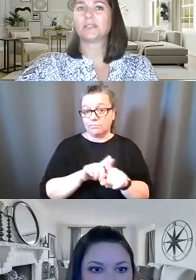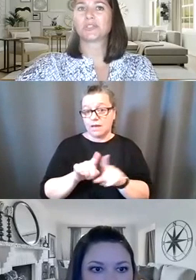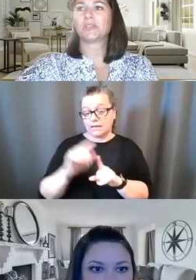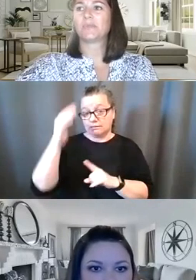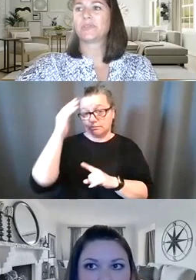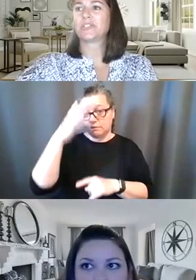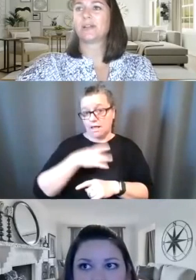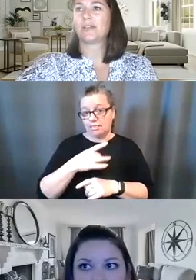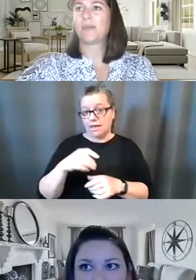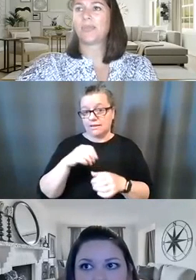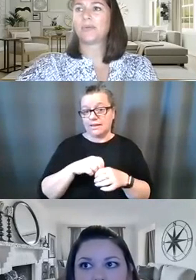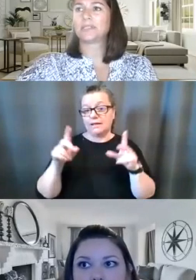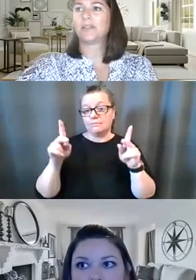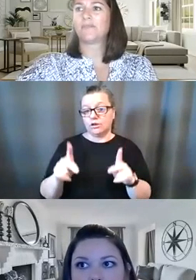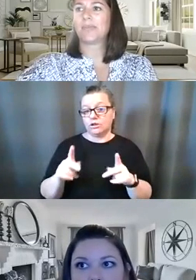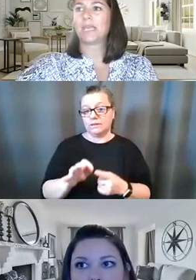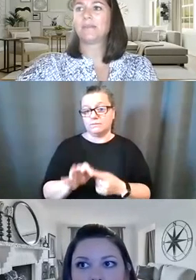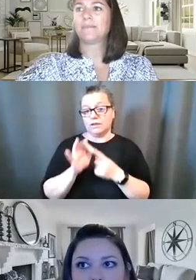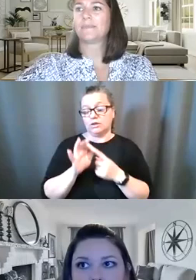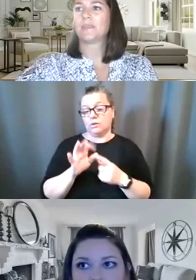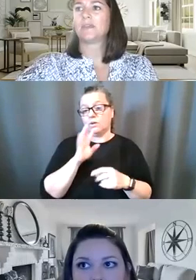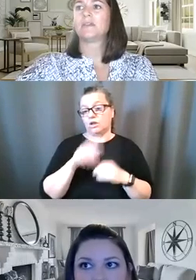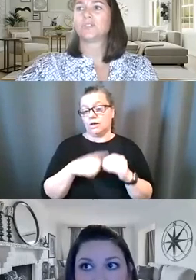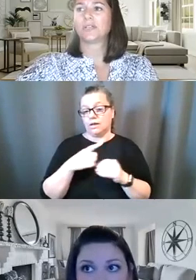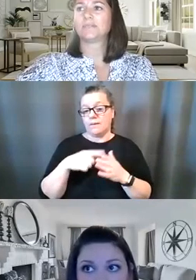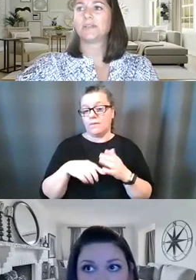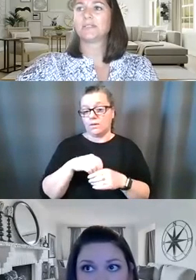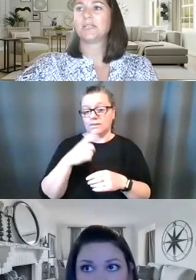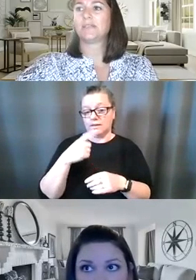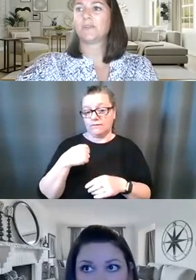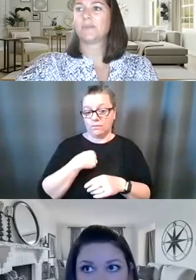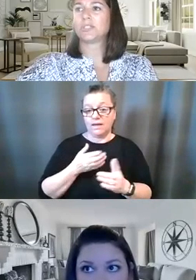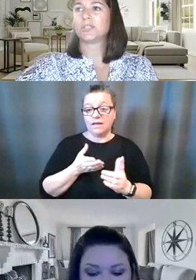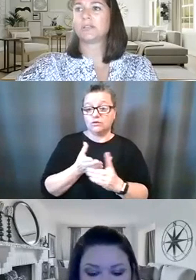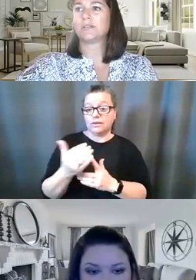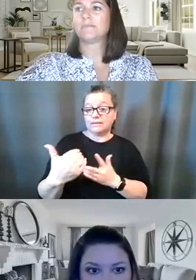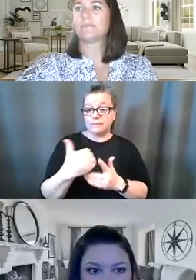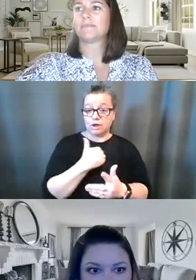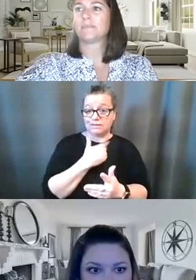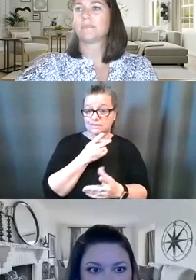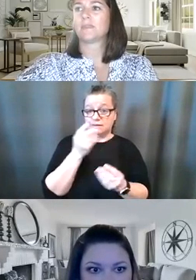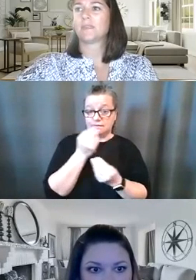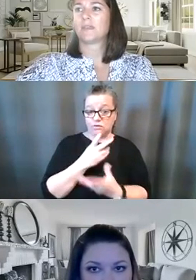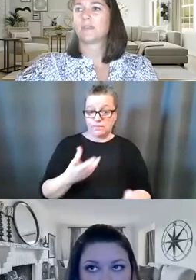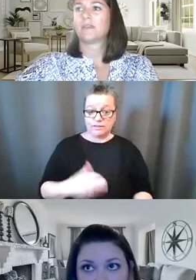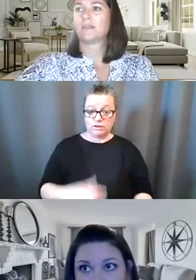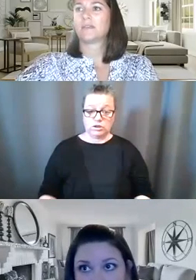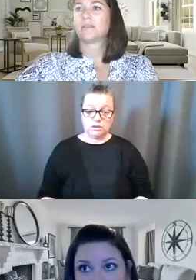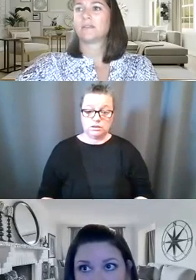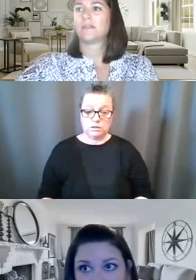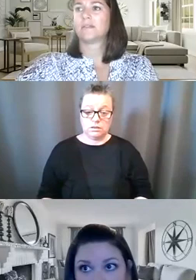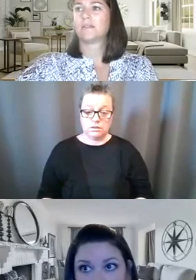in-person, especially when we're talking about the what's in it for me. Transparency and information.